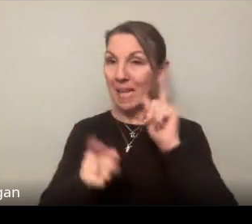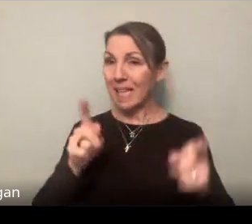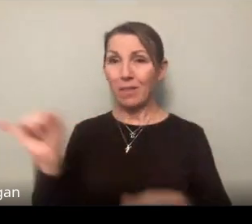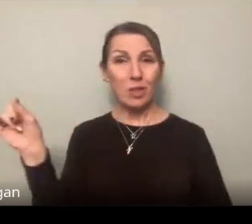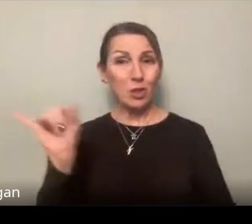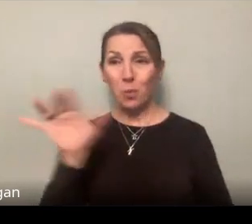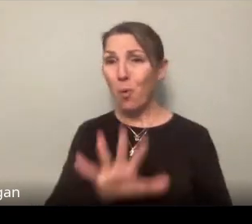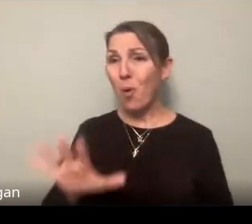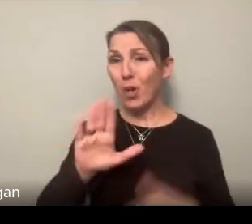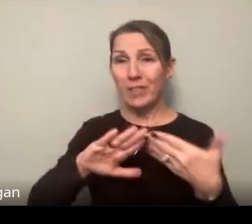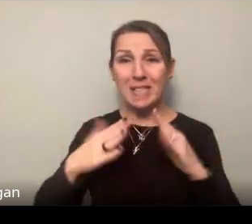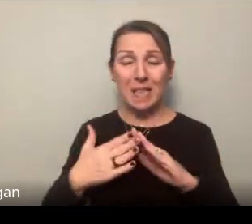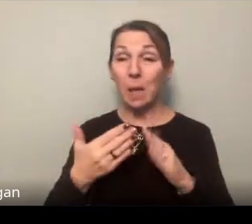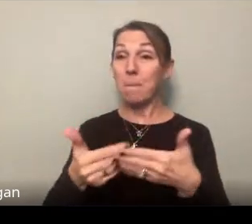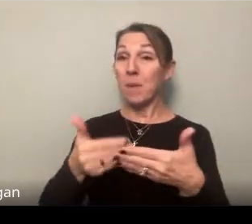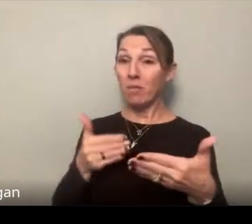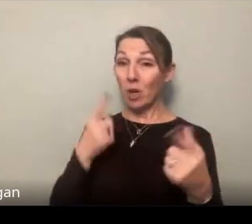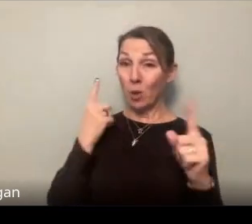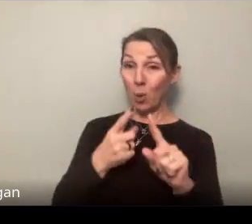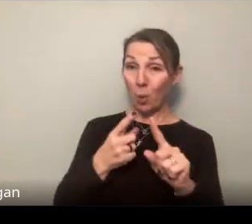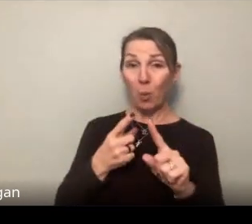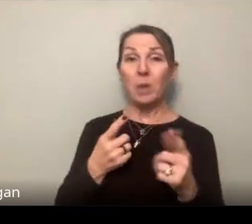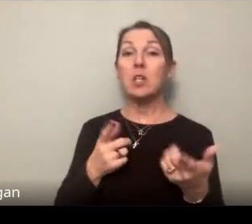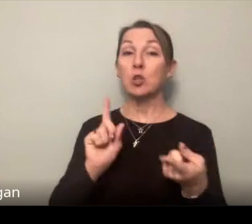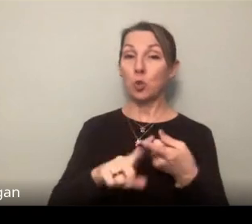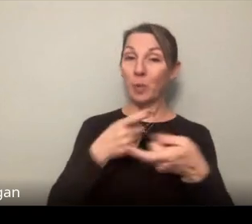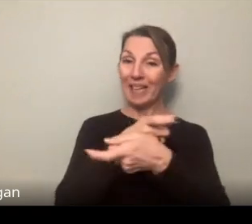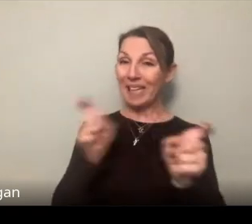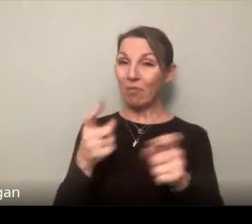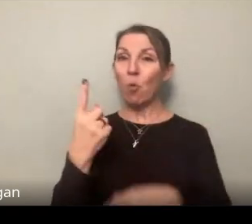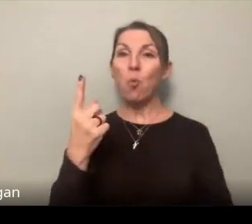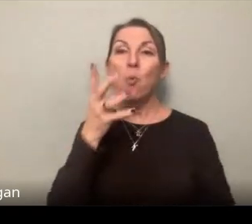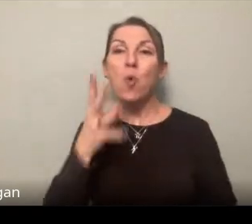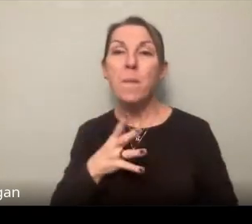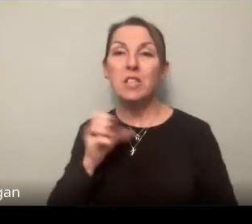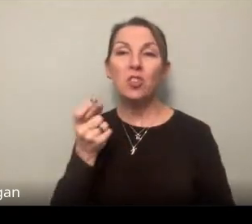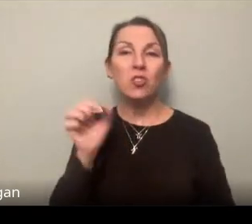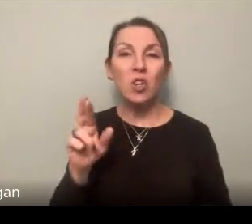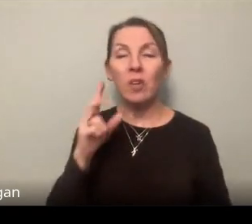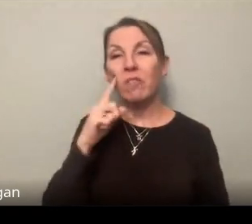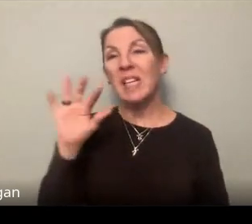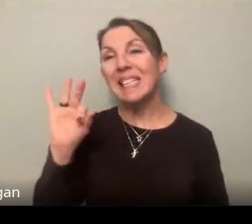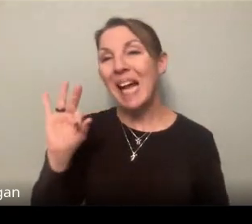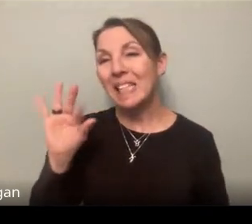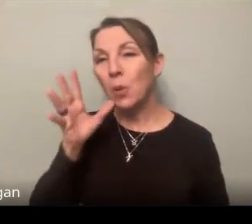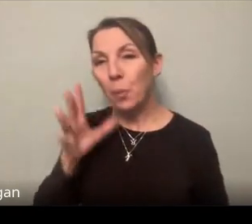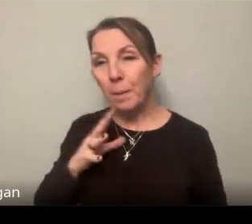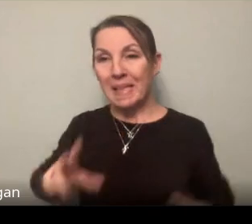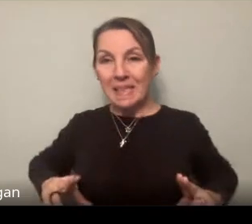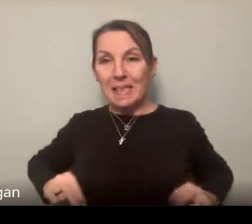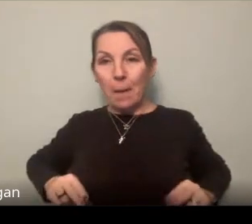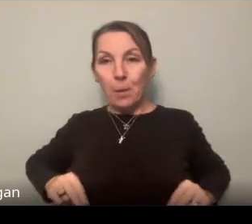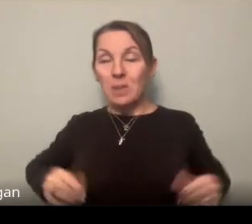Um, Before, the goal was just to give a women's shelter that had 19 women diapers, and now